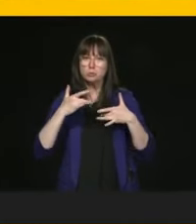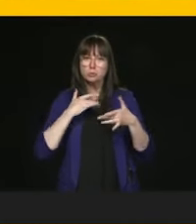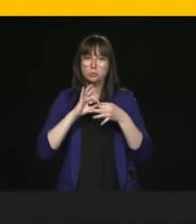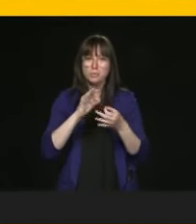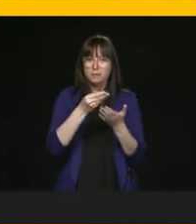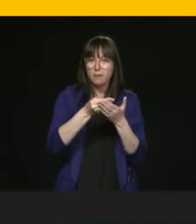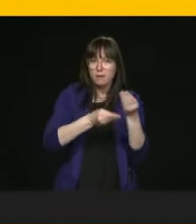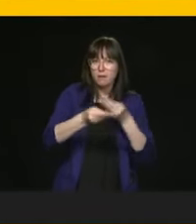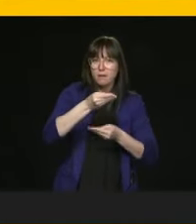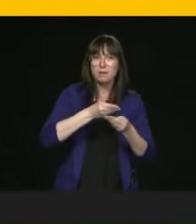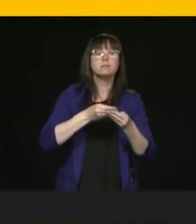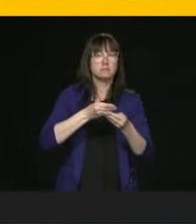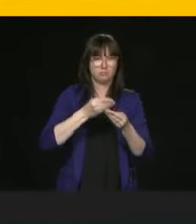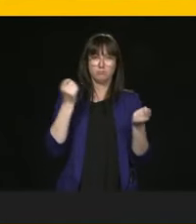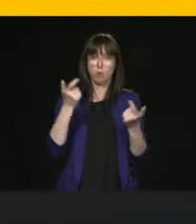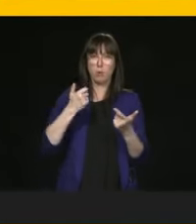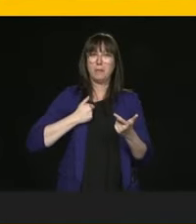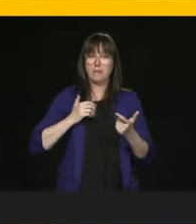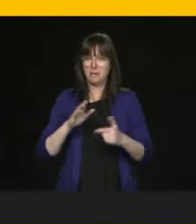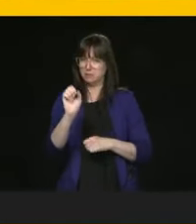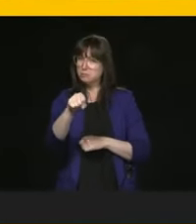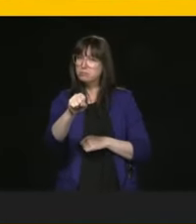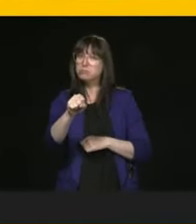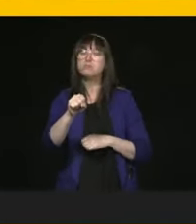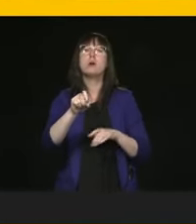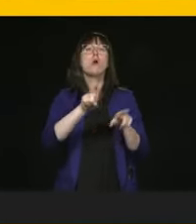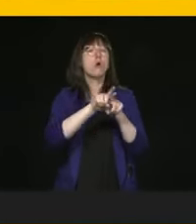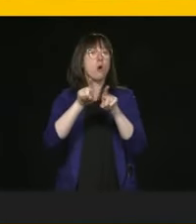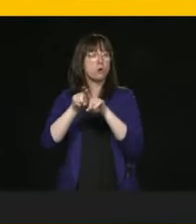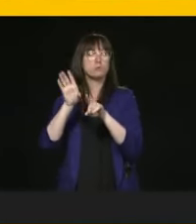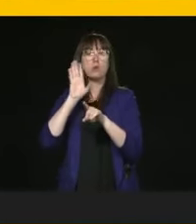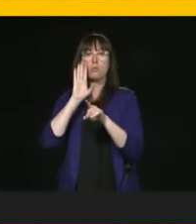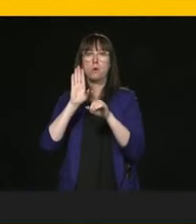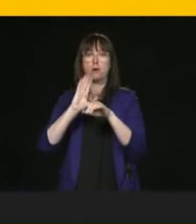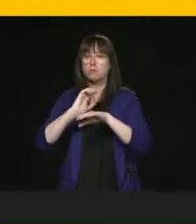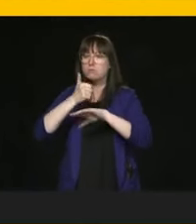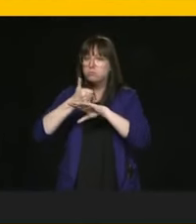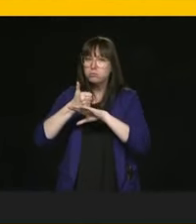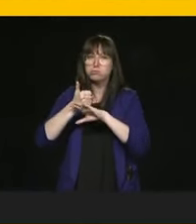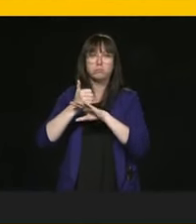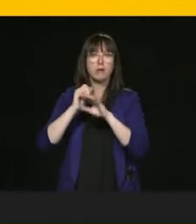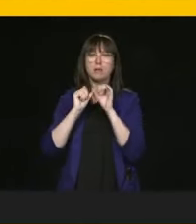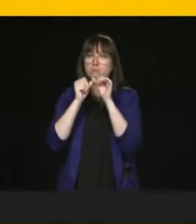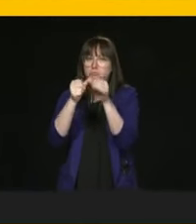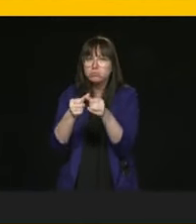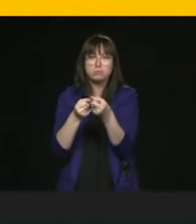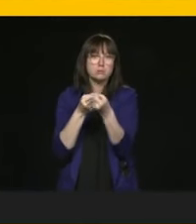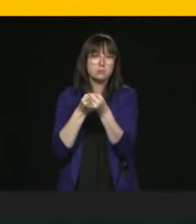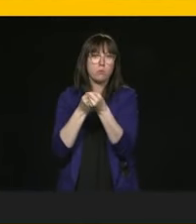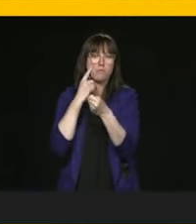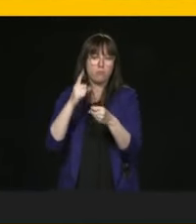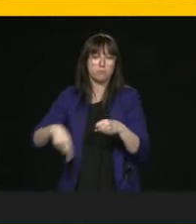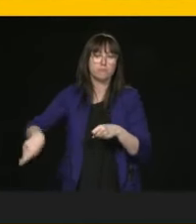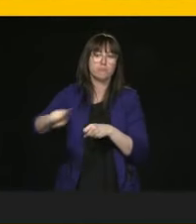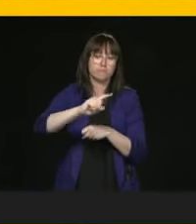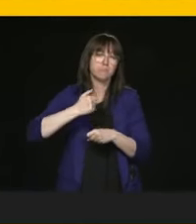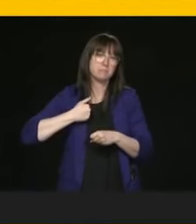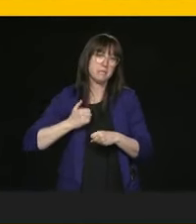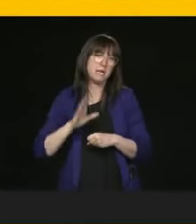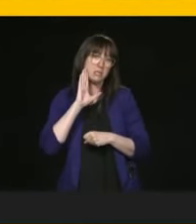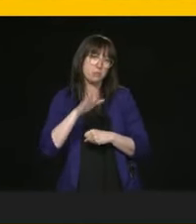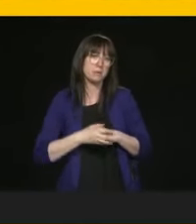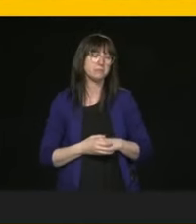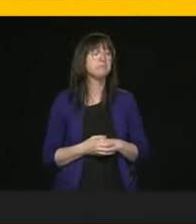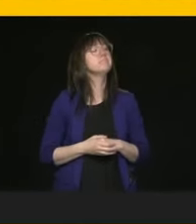also renewing and developing our continuing support to those Canadians. Hi, Minister Duclos. Ashley Burke, CBC